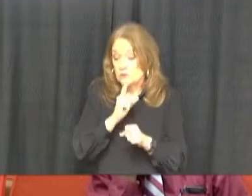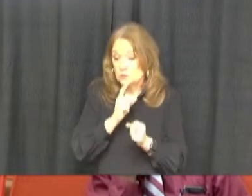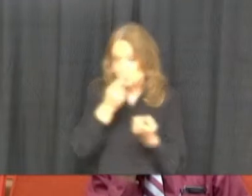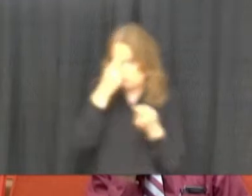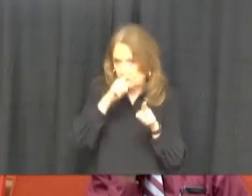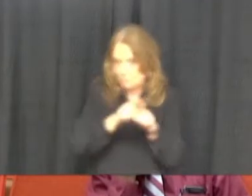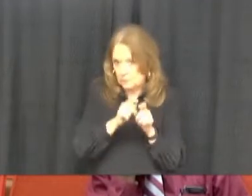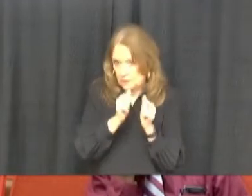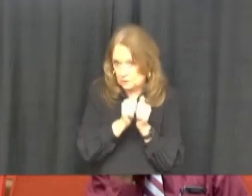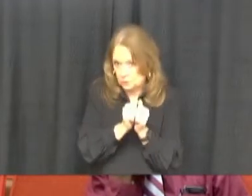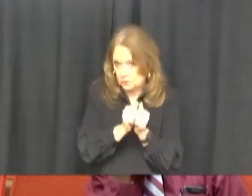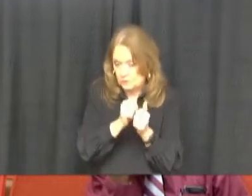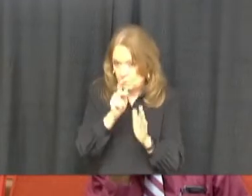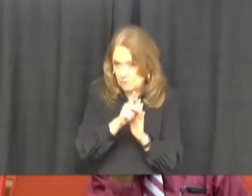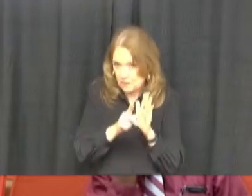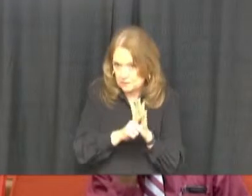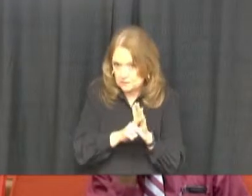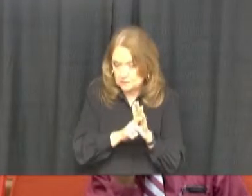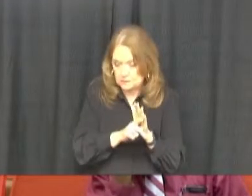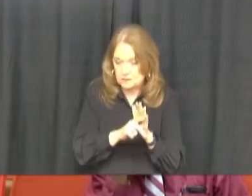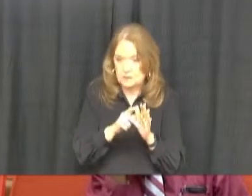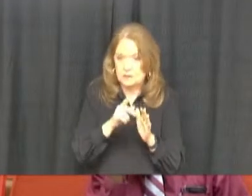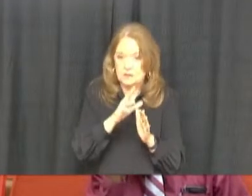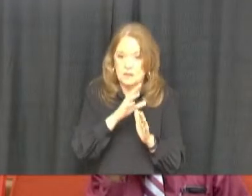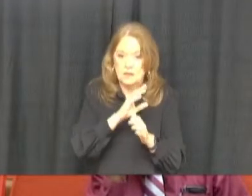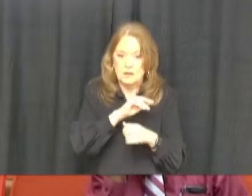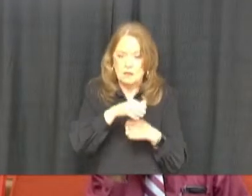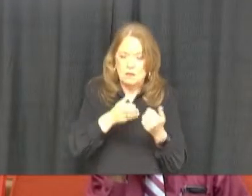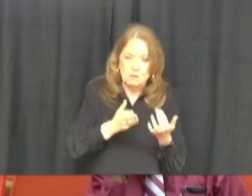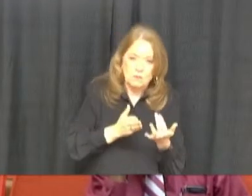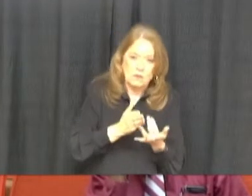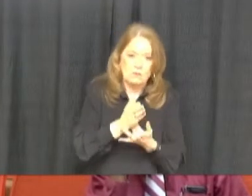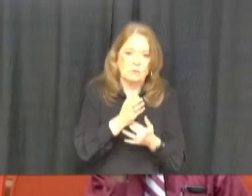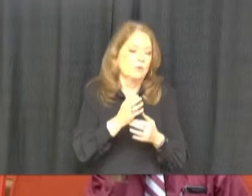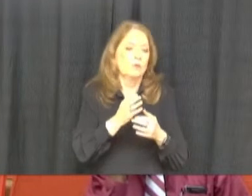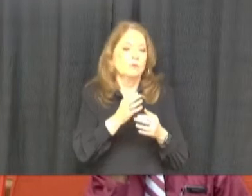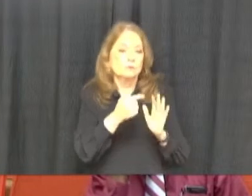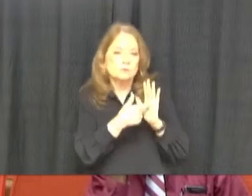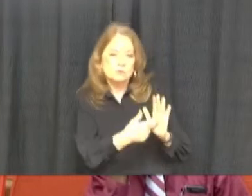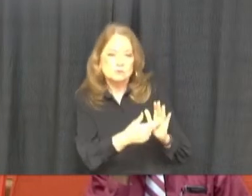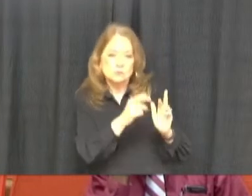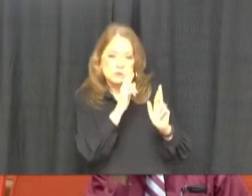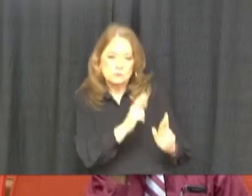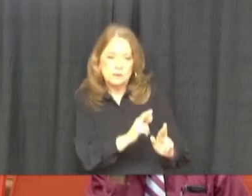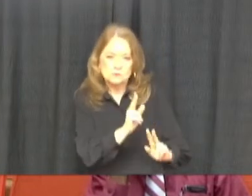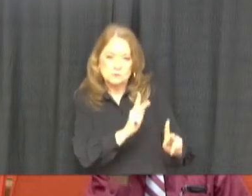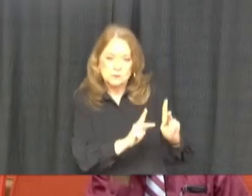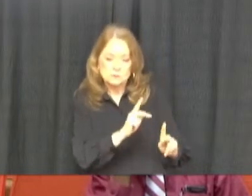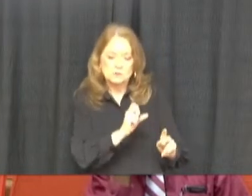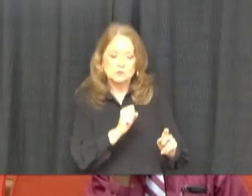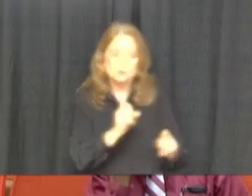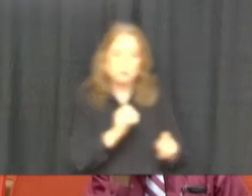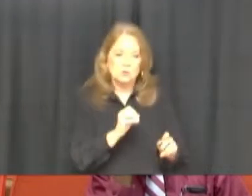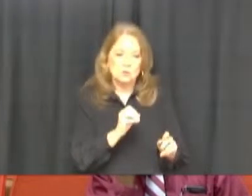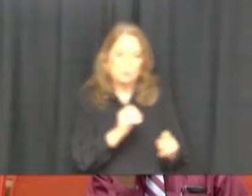compliance with policy all the way through treating someone with respect. So,